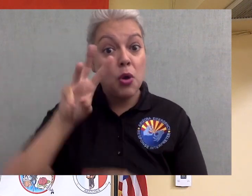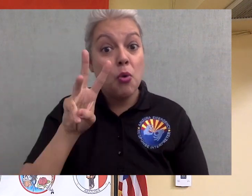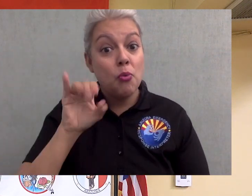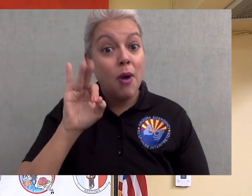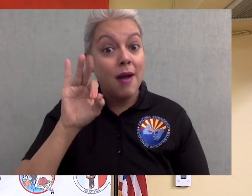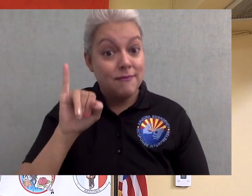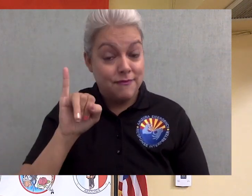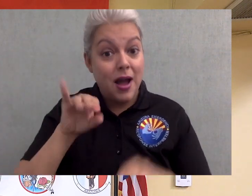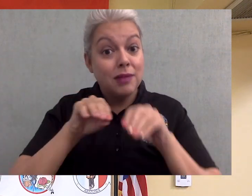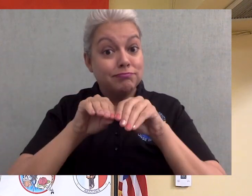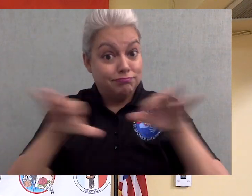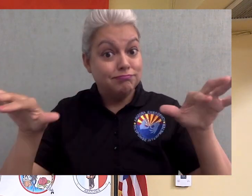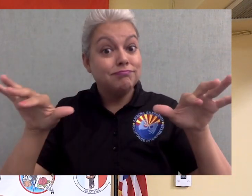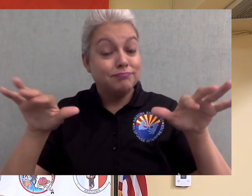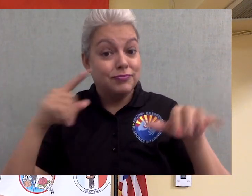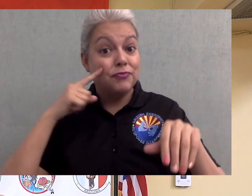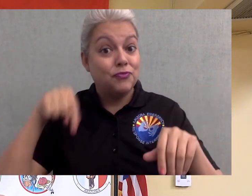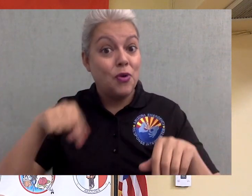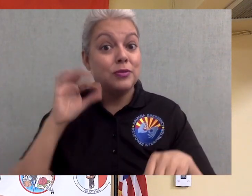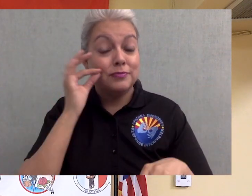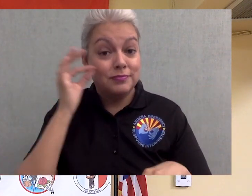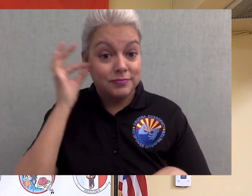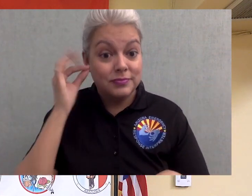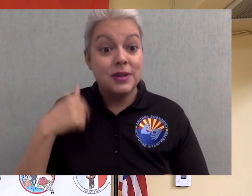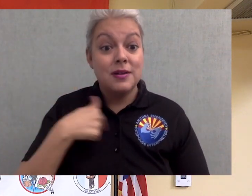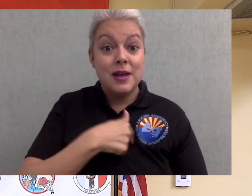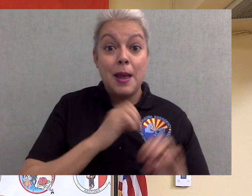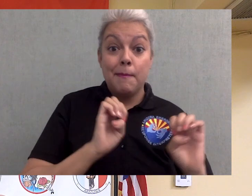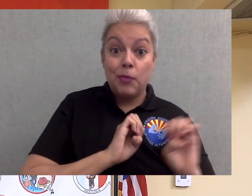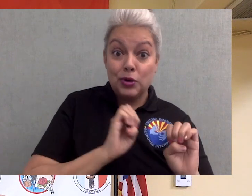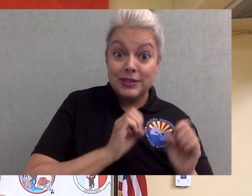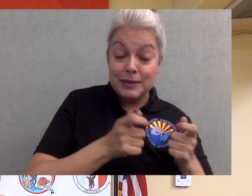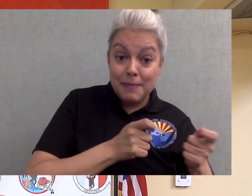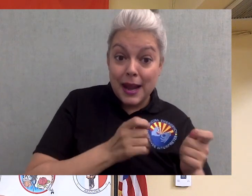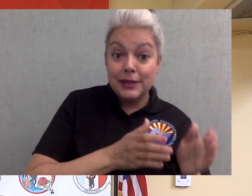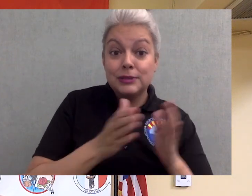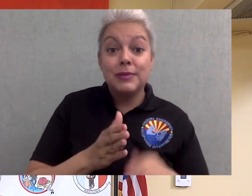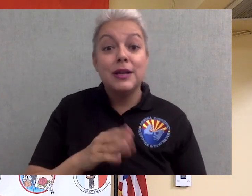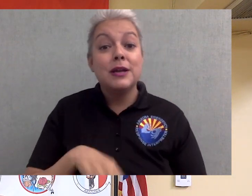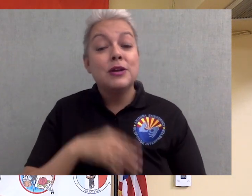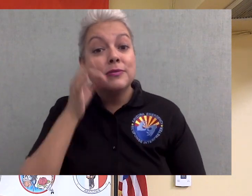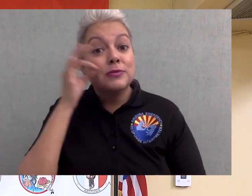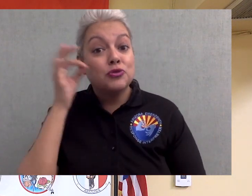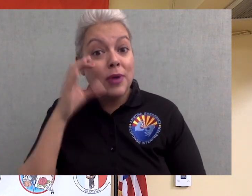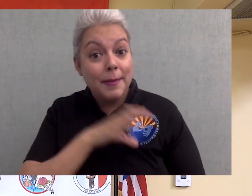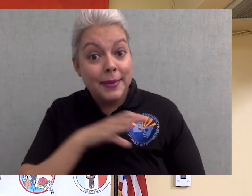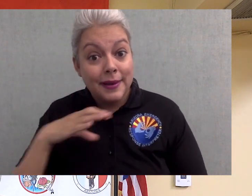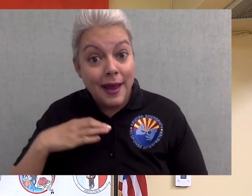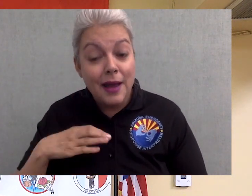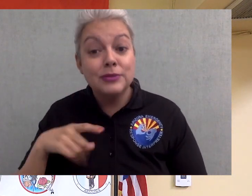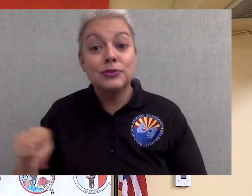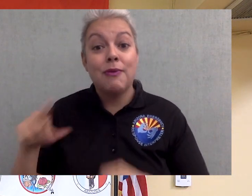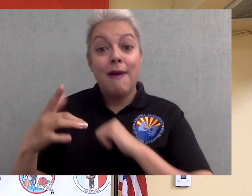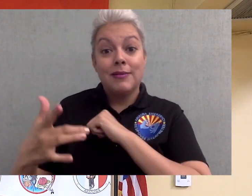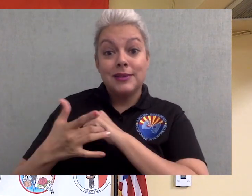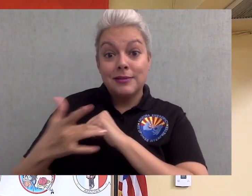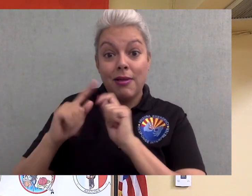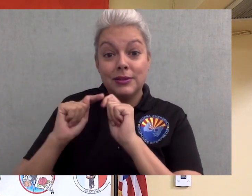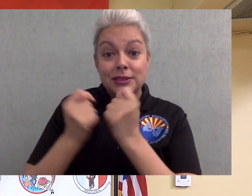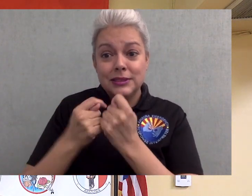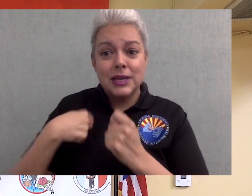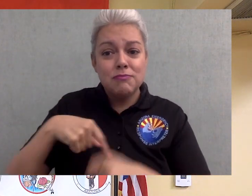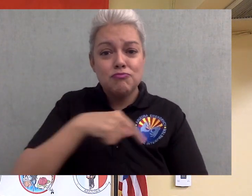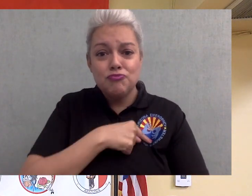and his staff and the incident management team and tribal council, everybody's working on to help disseminate not only COVID information,